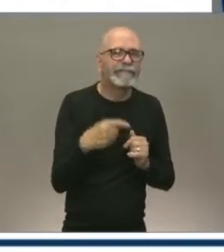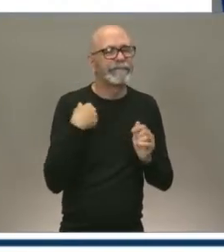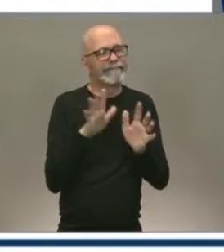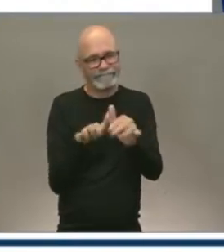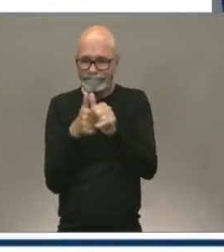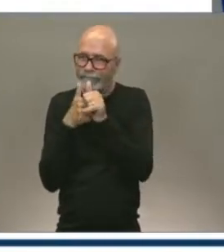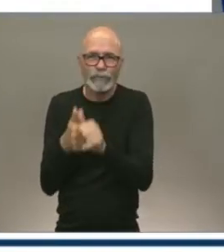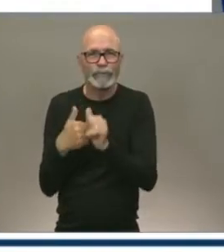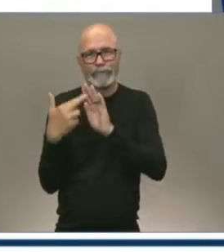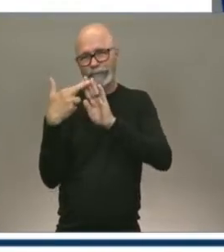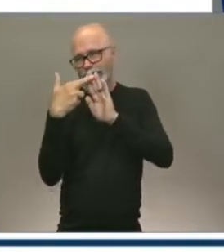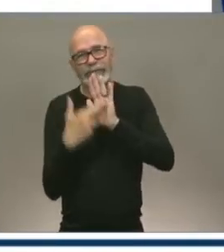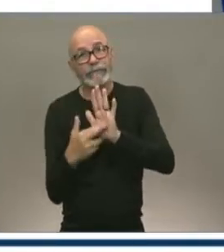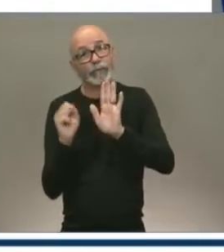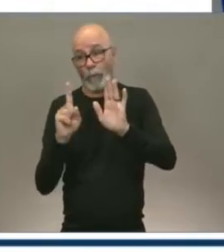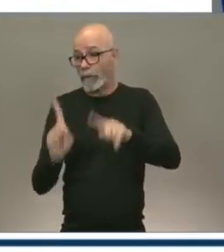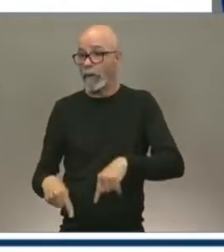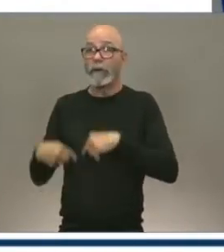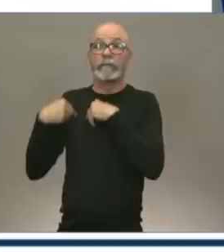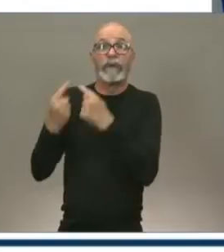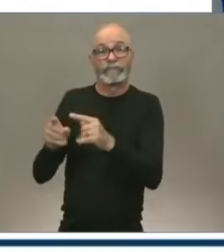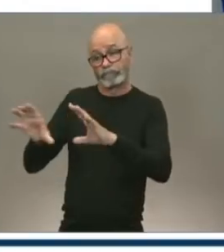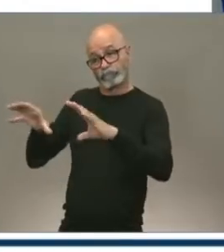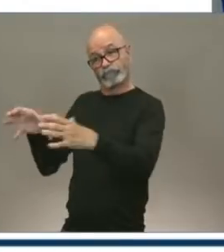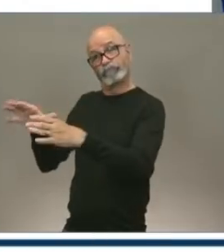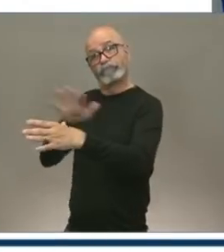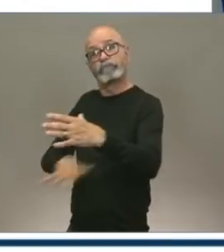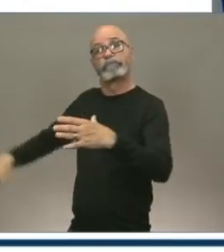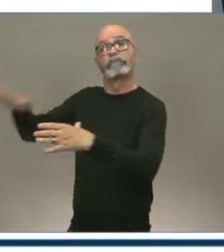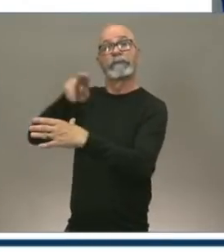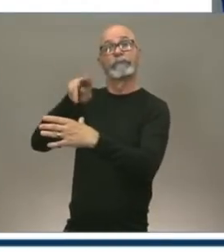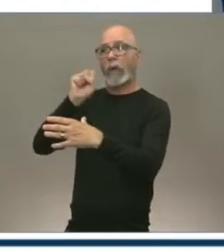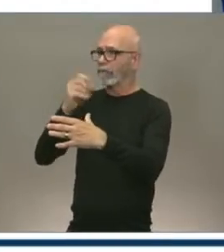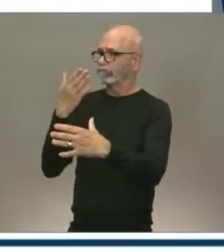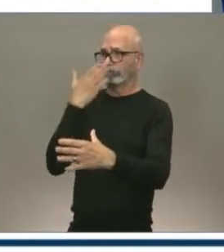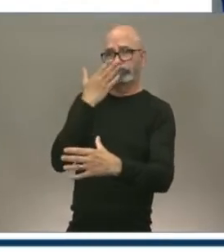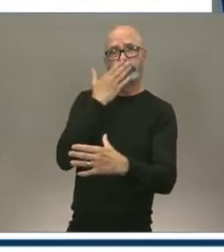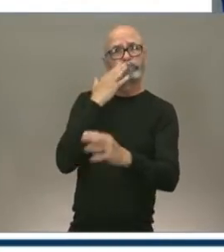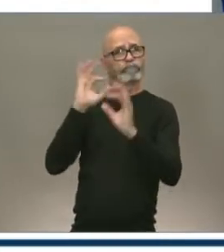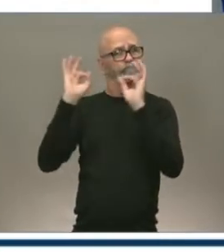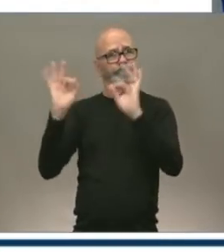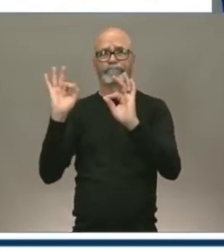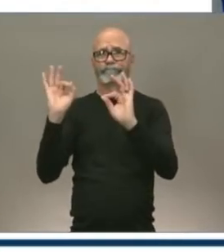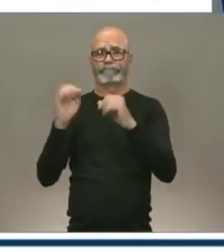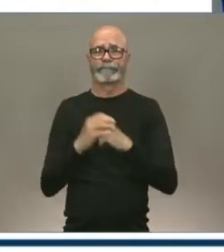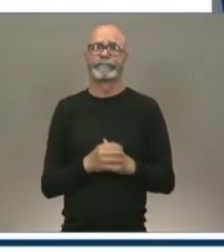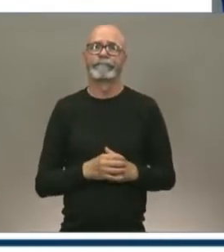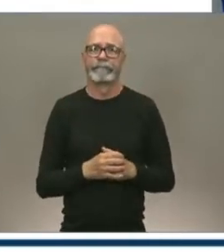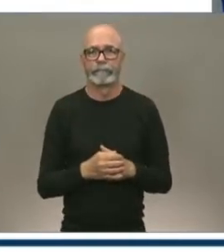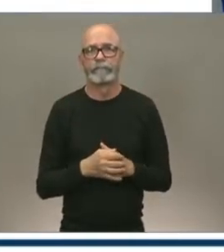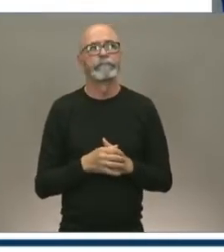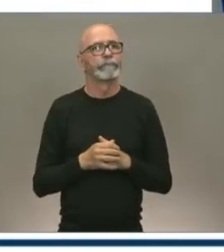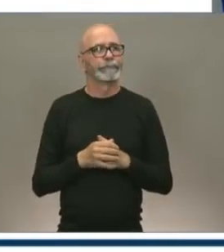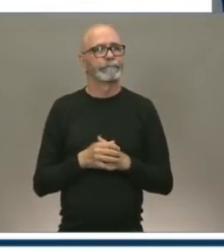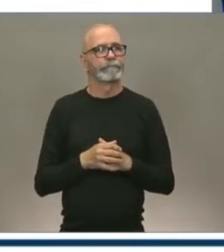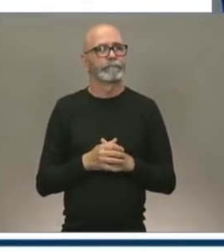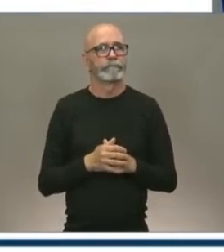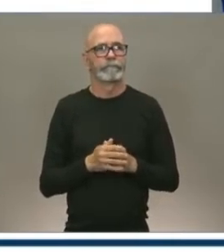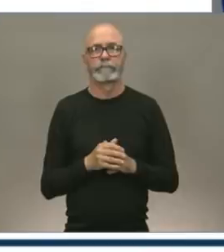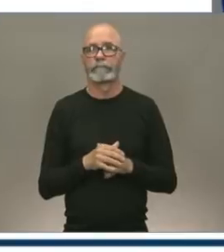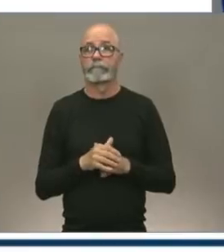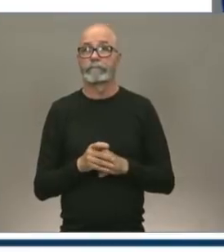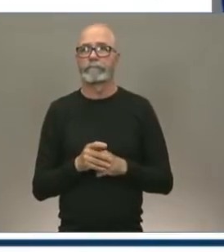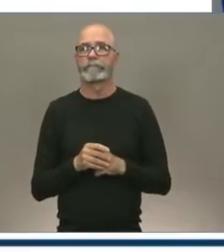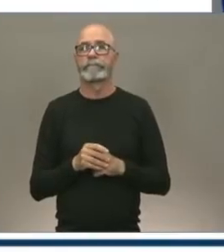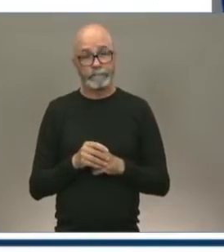for success in controlling the spread of COVID-19. Now, I just want to speak briefly about something that we're able to do as a